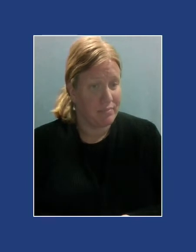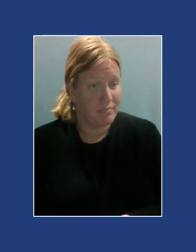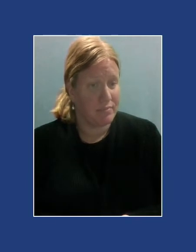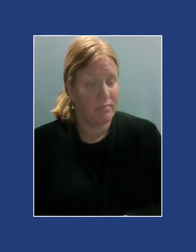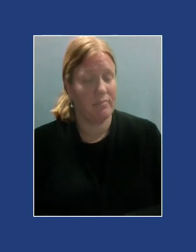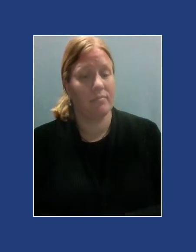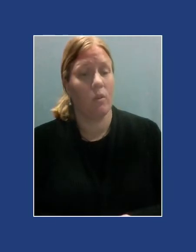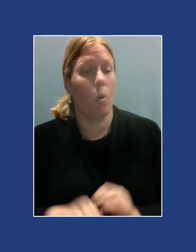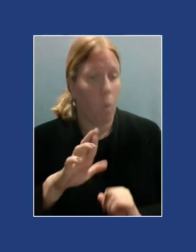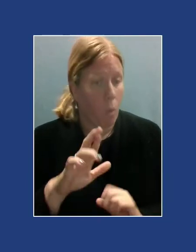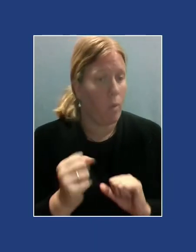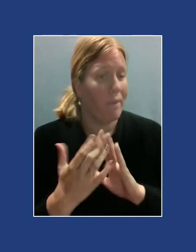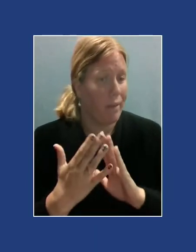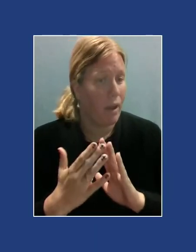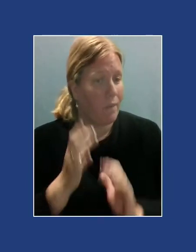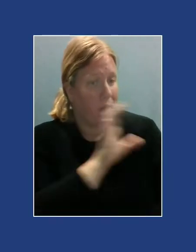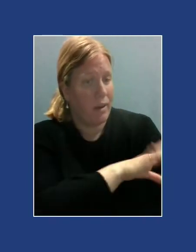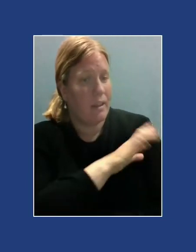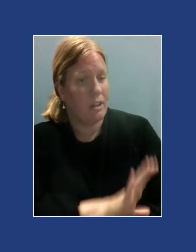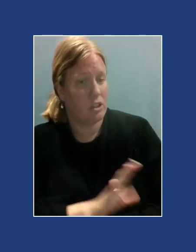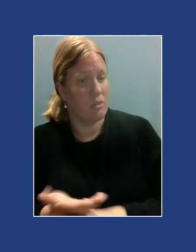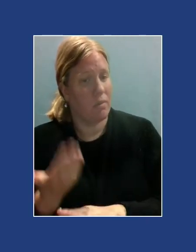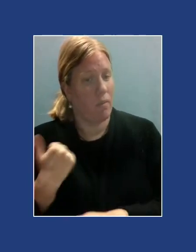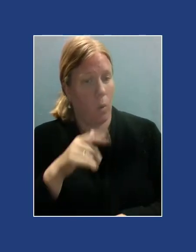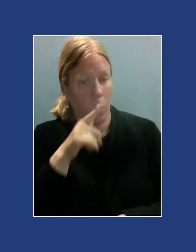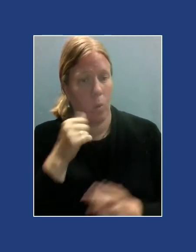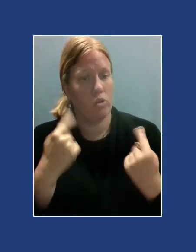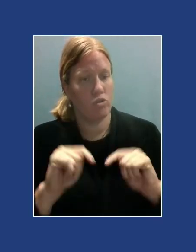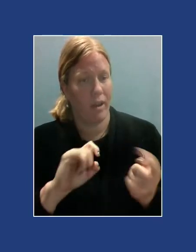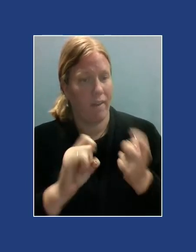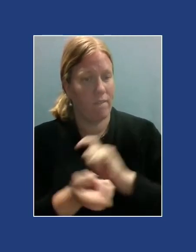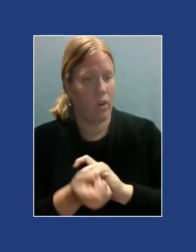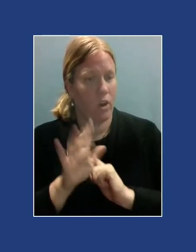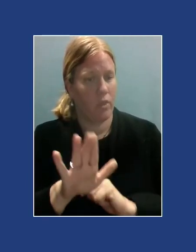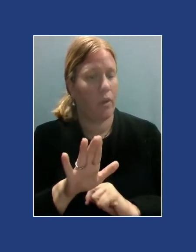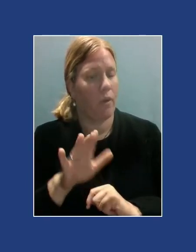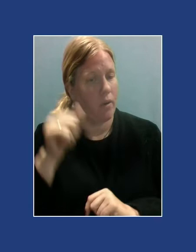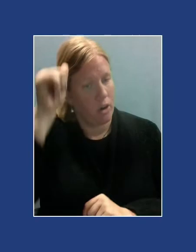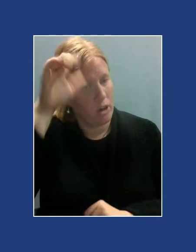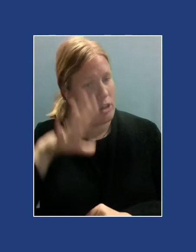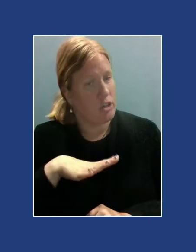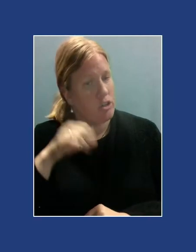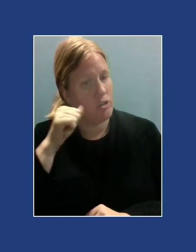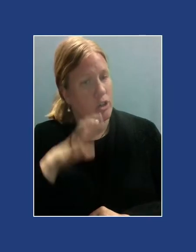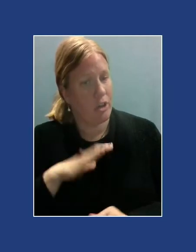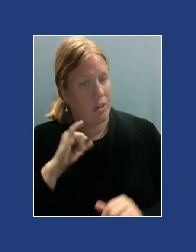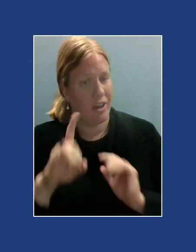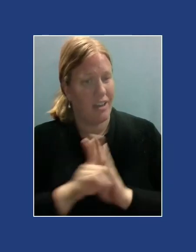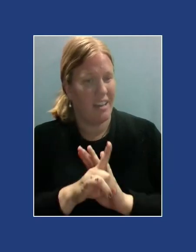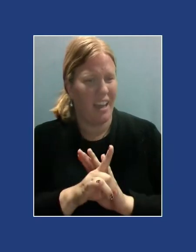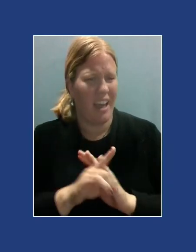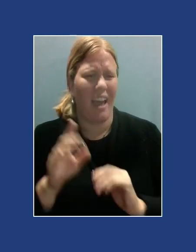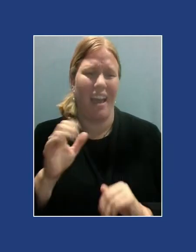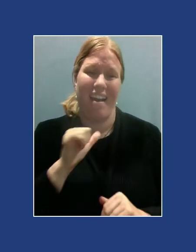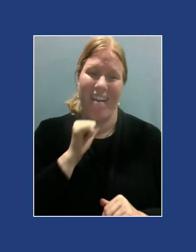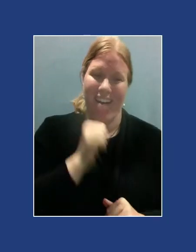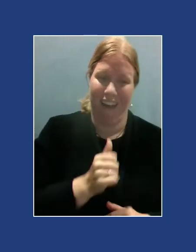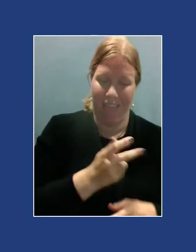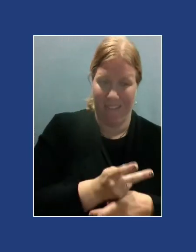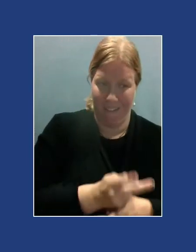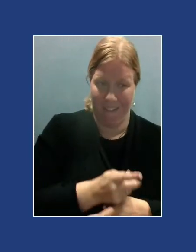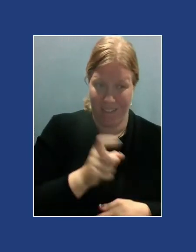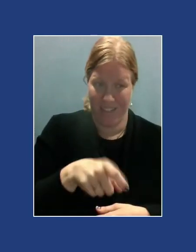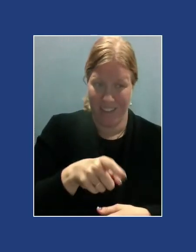Or encountering clinicians, as mentioned earlier, who try to convert their gender identity rather than providing the care that the patient is presenting for in the first